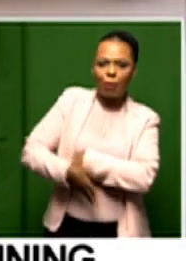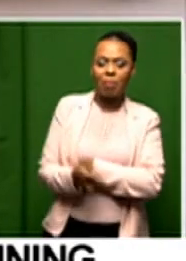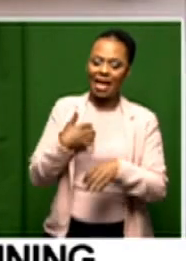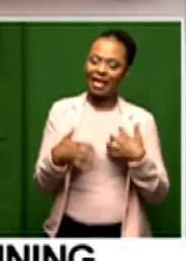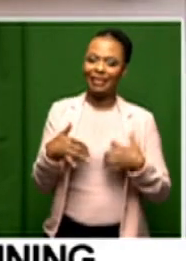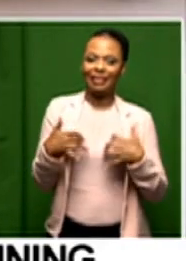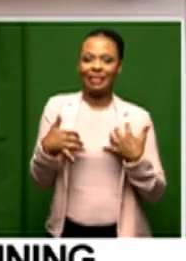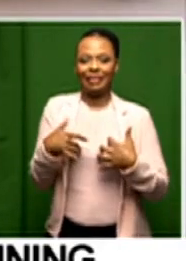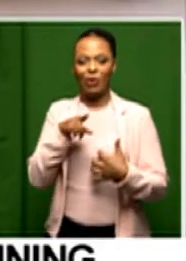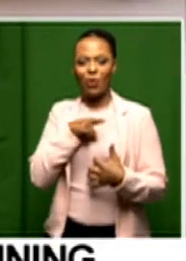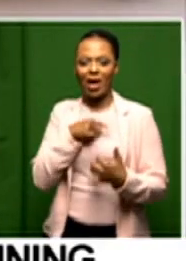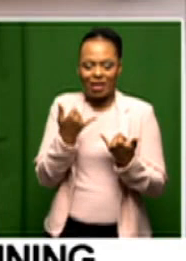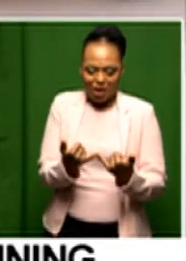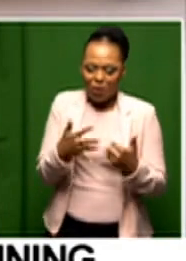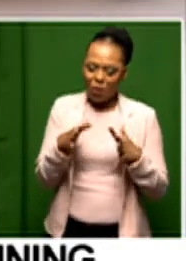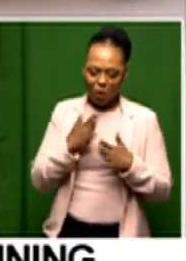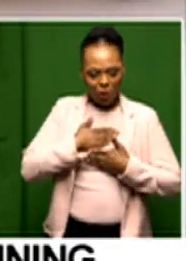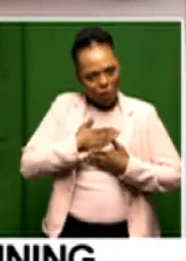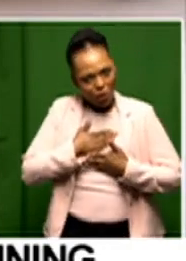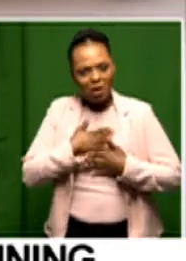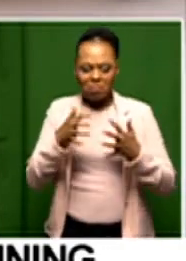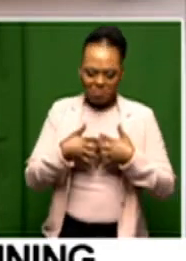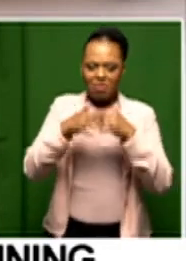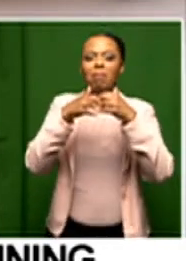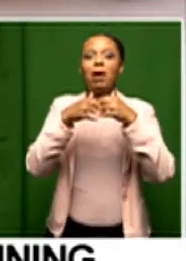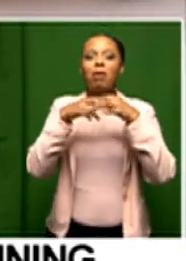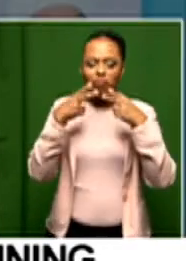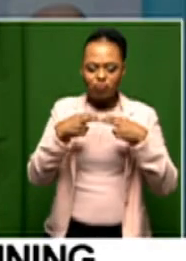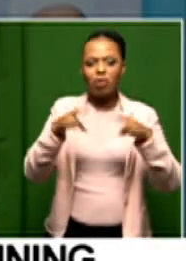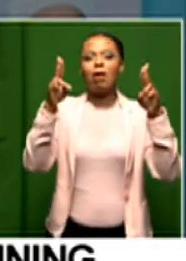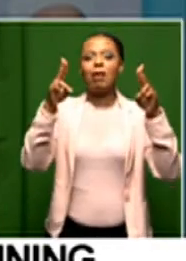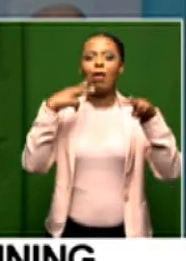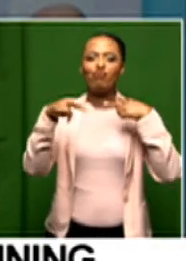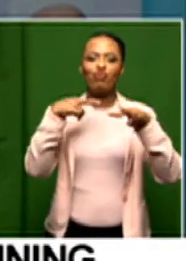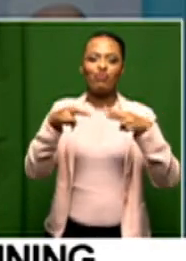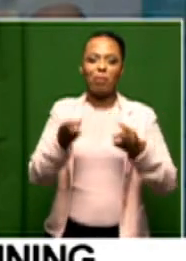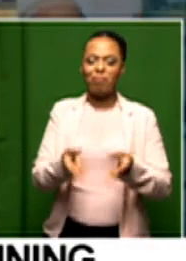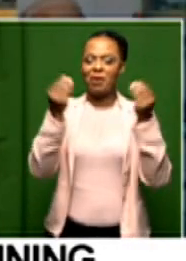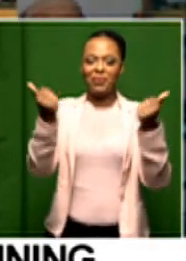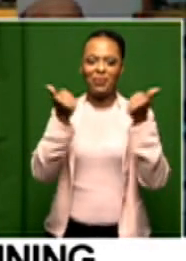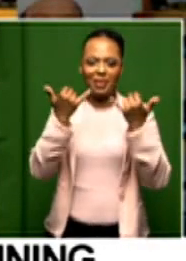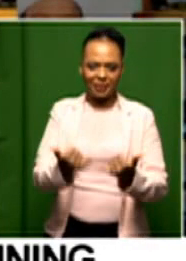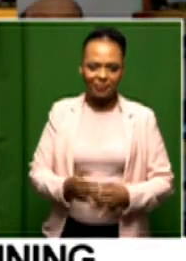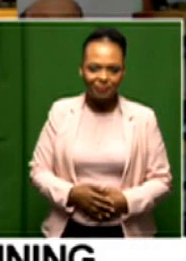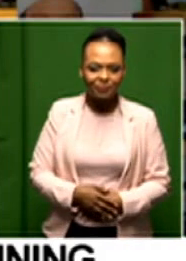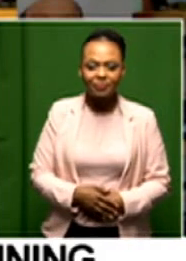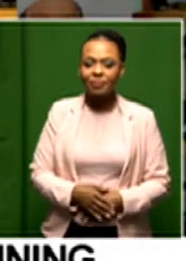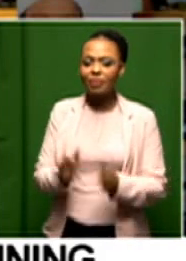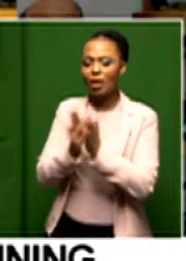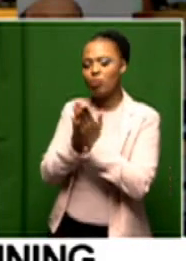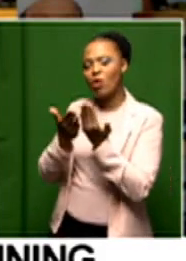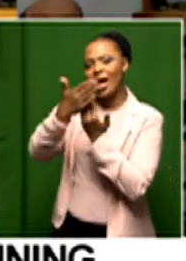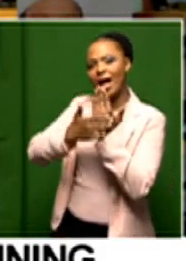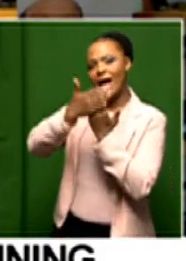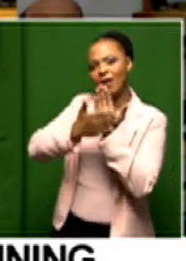excited that I managed to actually have it eventually. I quite like the cover of this book. I mean, the look